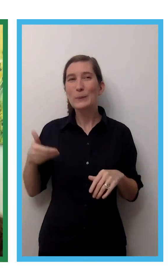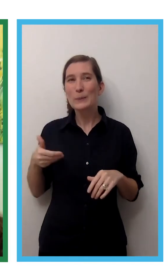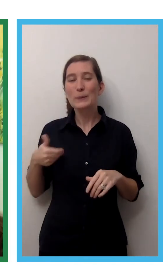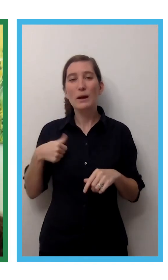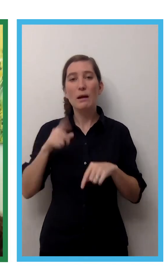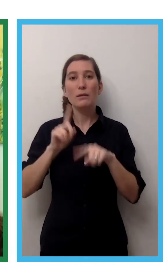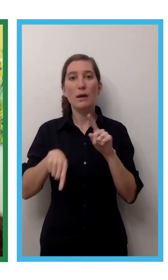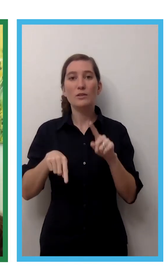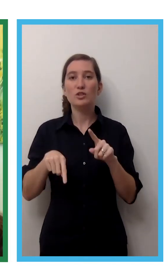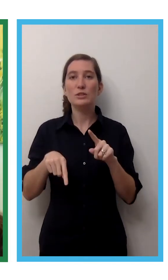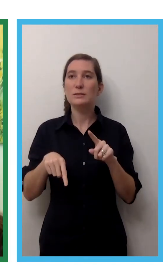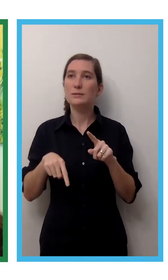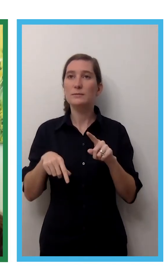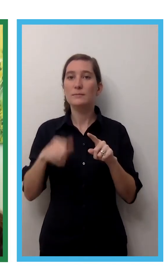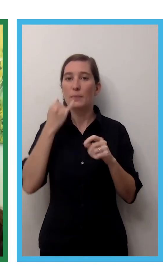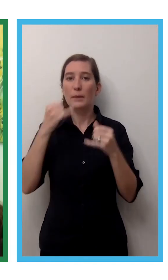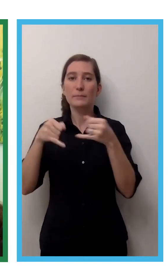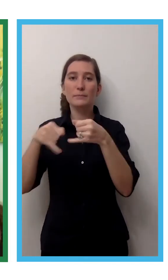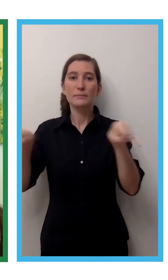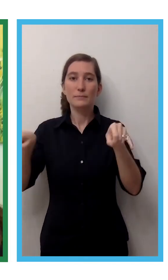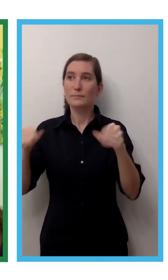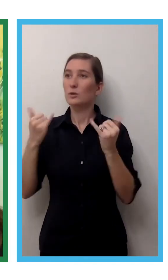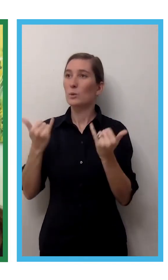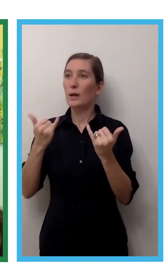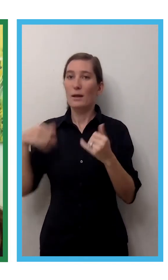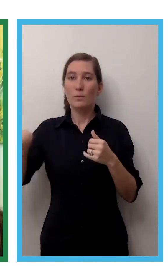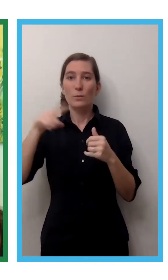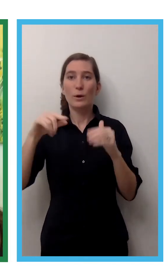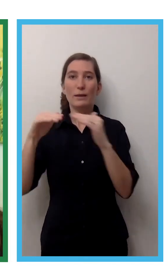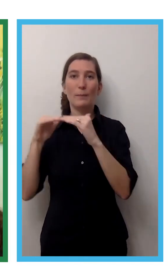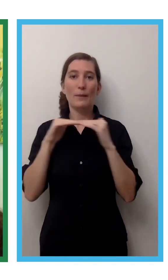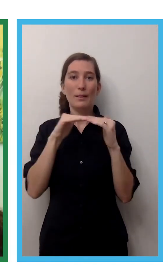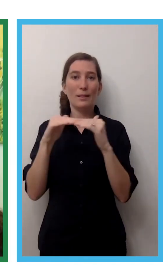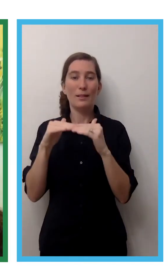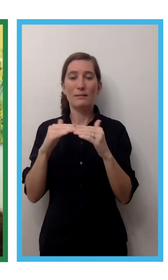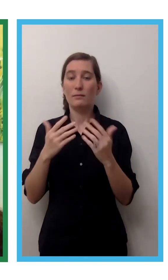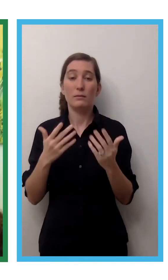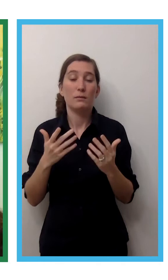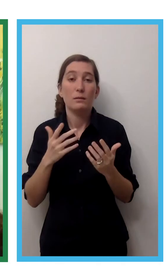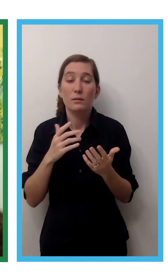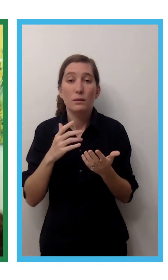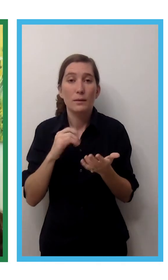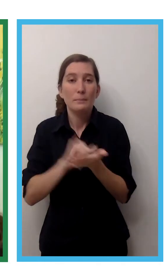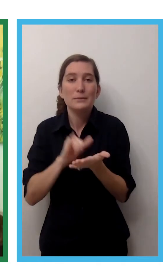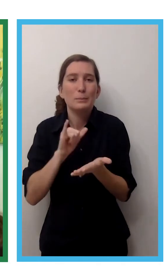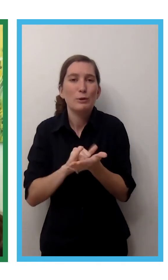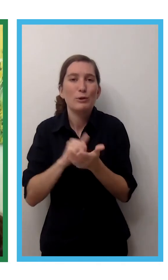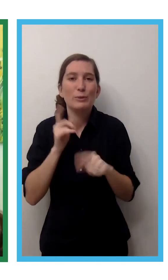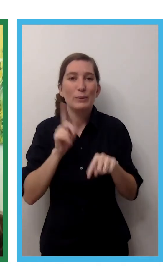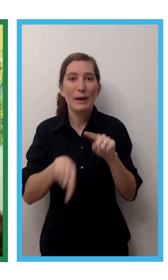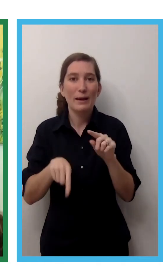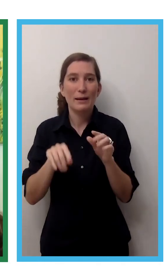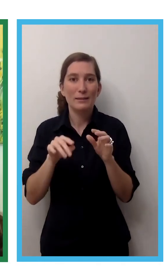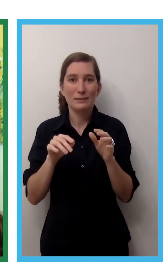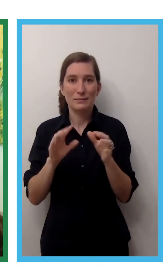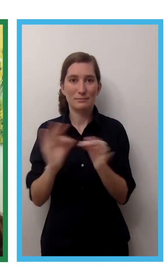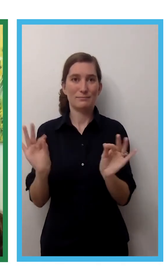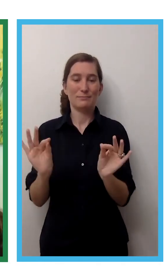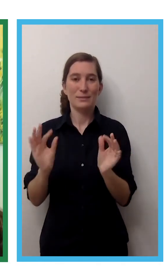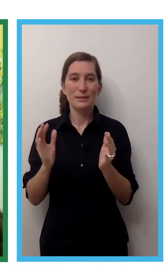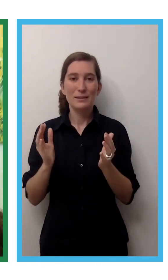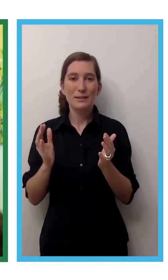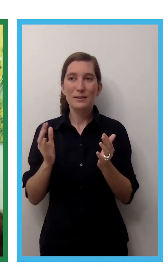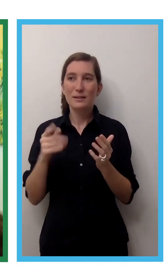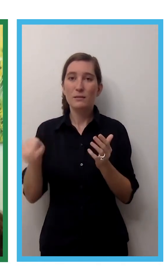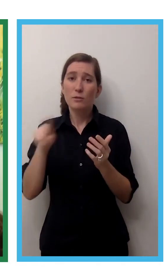equal. No. Because you're not. You know, even if we waved a magic wand and